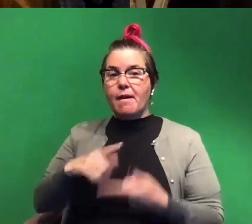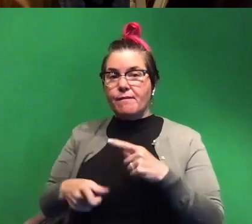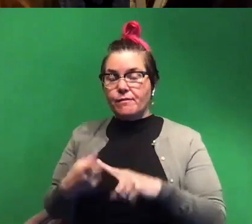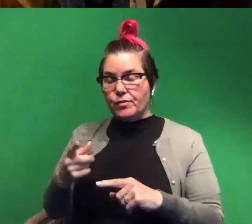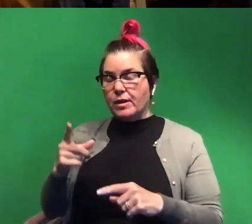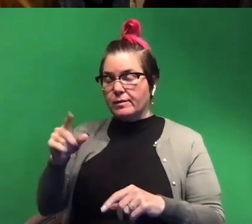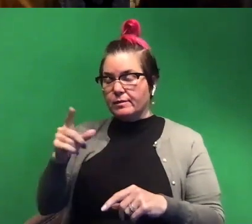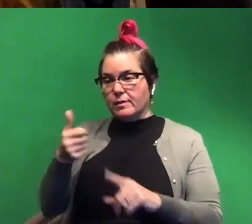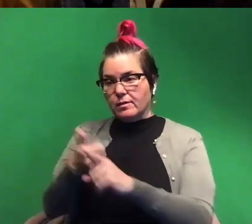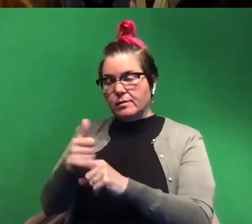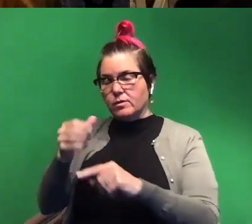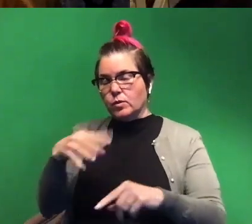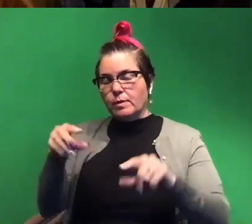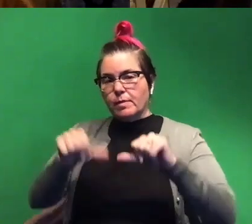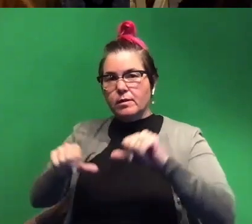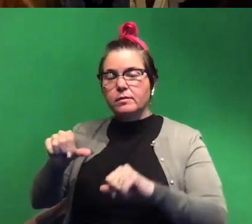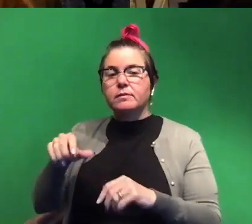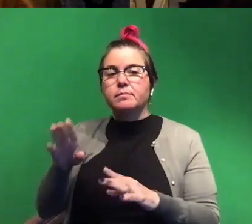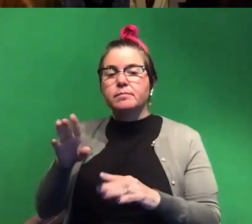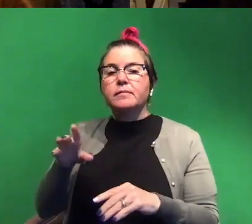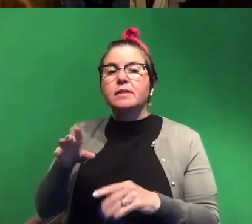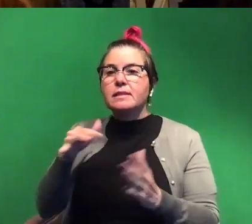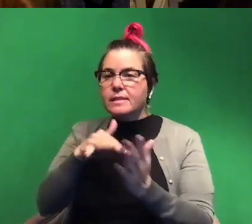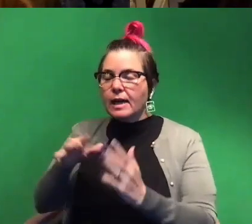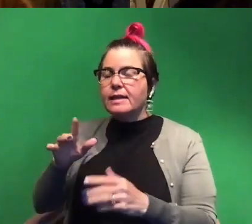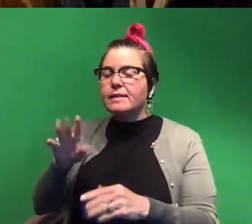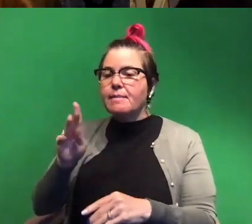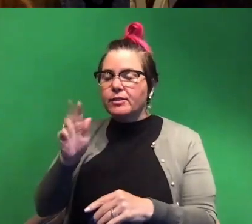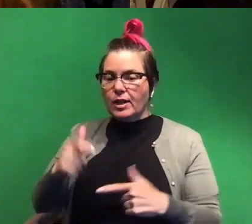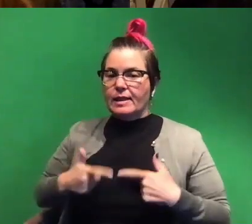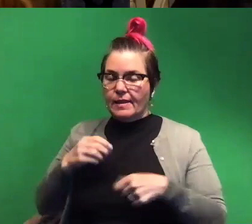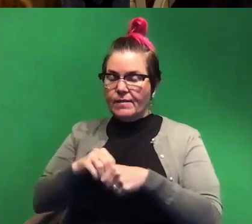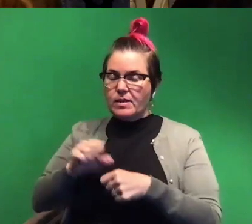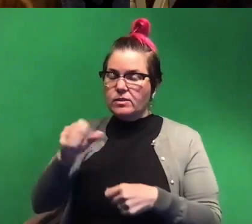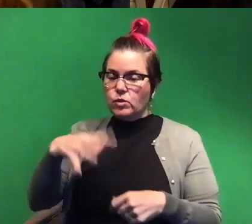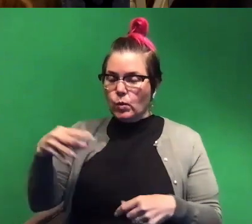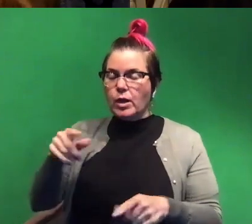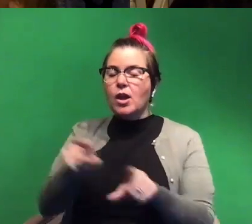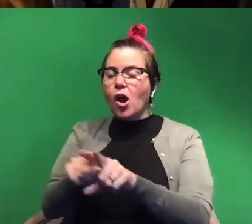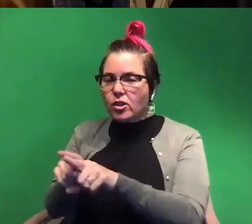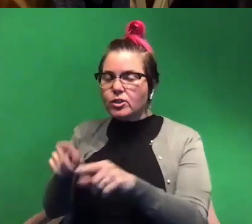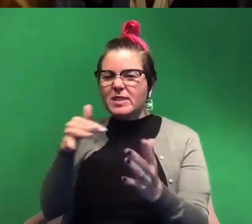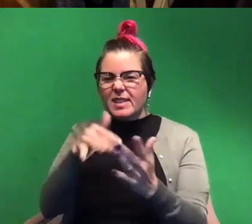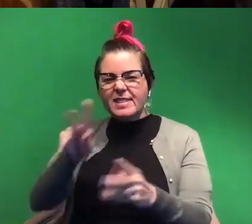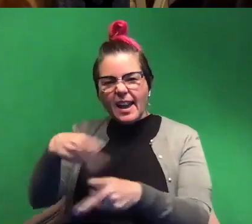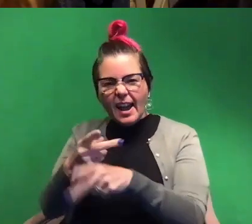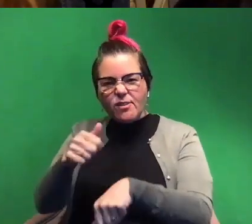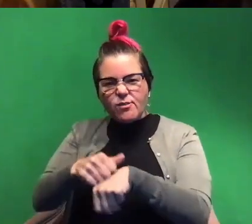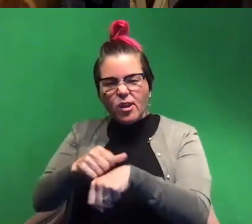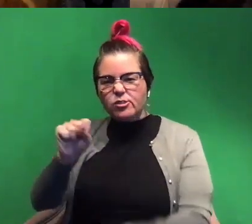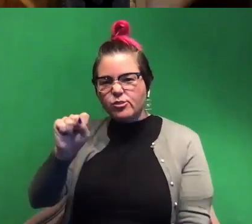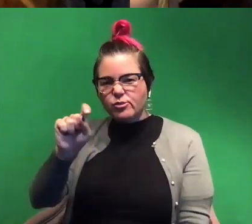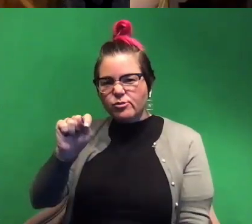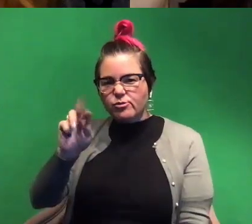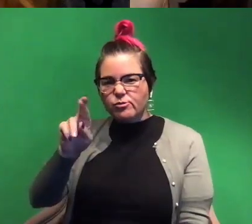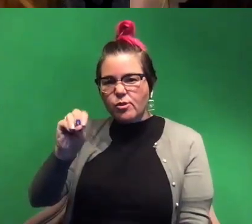biologist studies the bacteria that live in squid, and she also studies stromatolites, and you studied stromatolites. So like